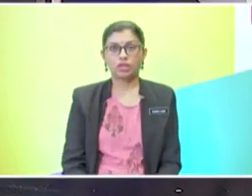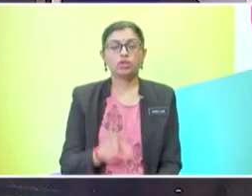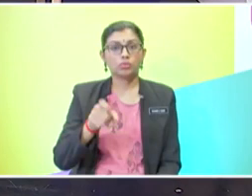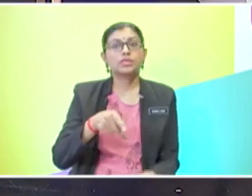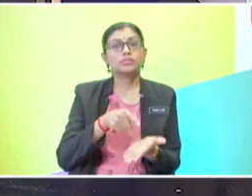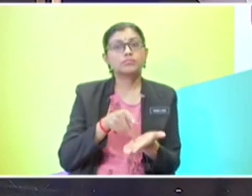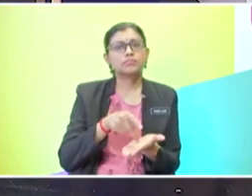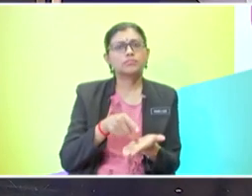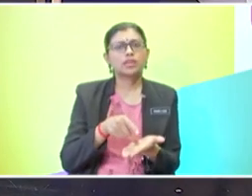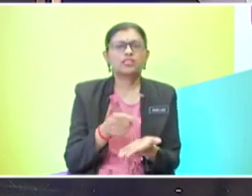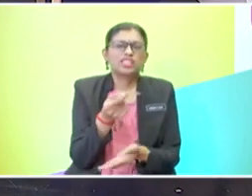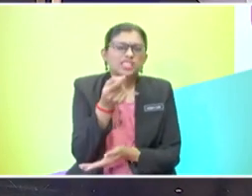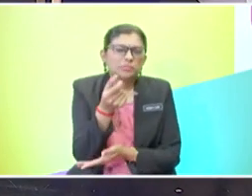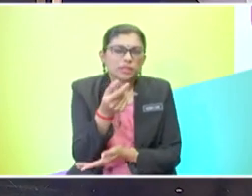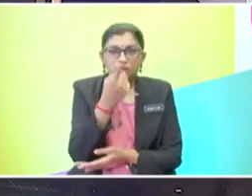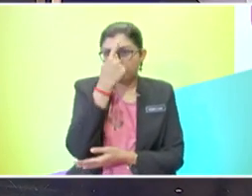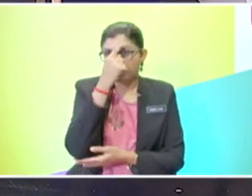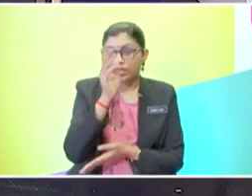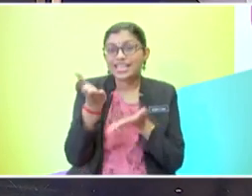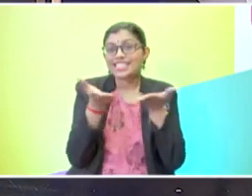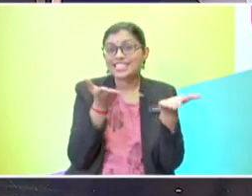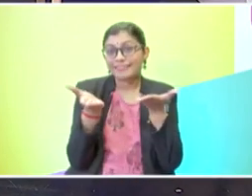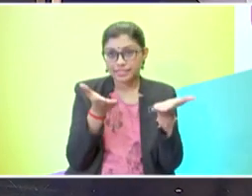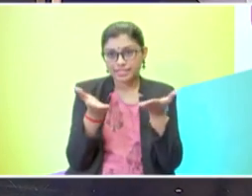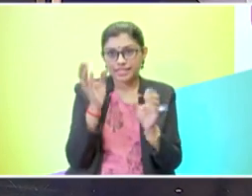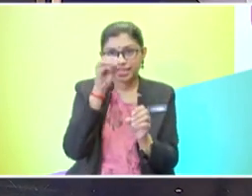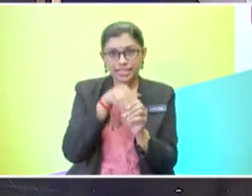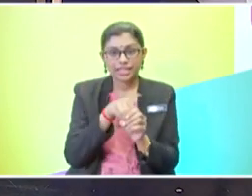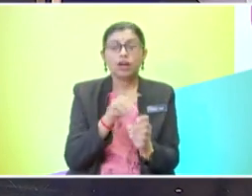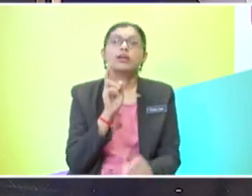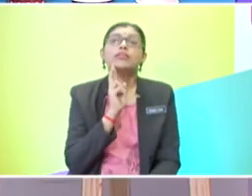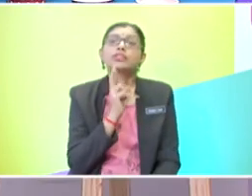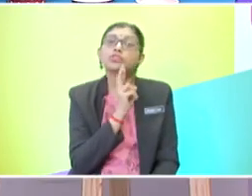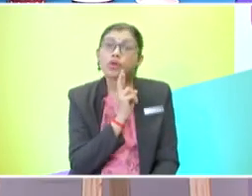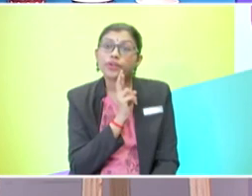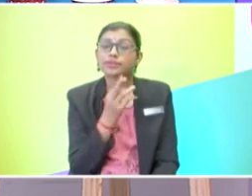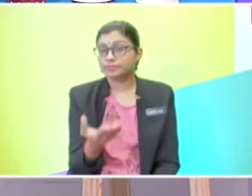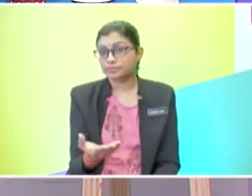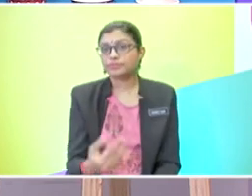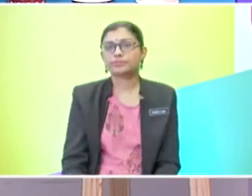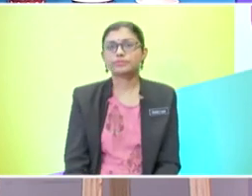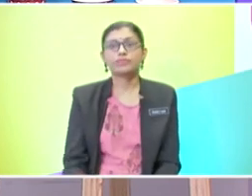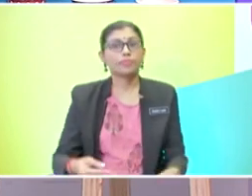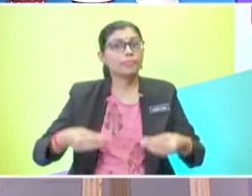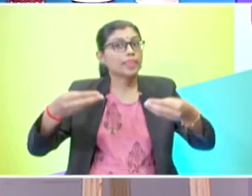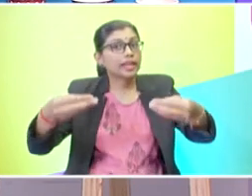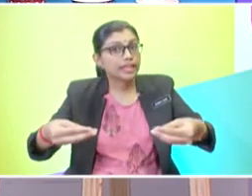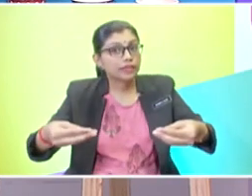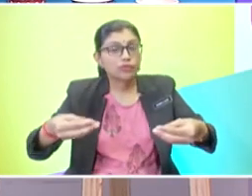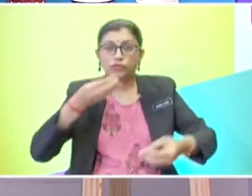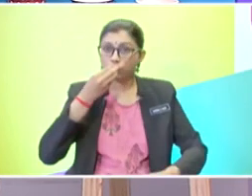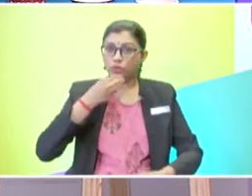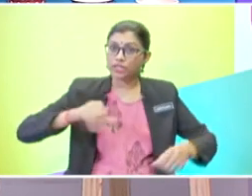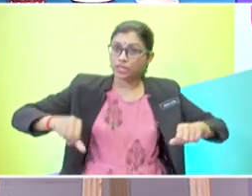amount that for the services that you receive. Normally, in your, as what Sean said, like in the restaurants or in the hotels,